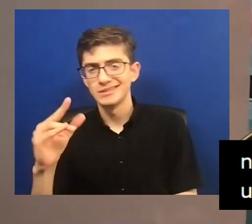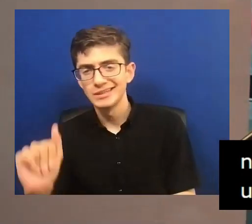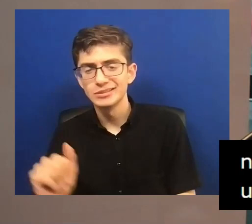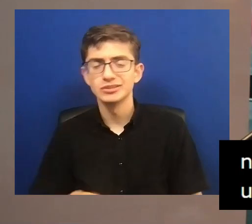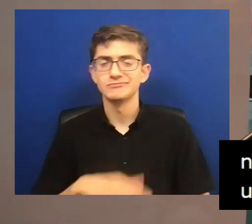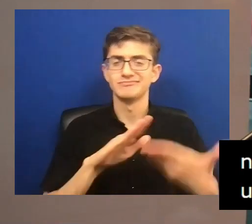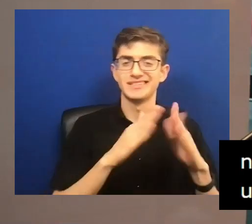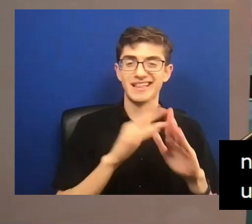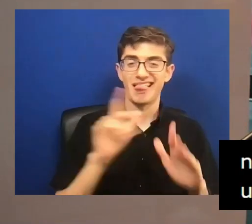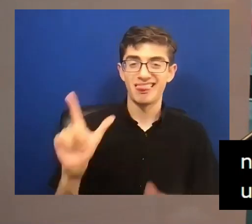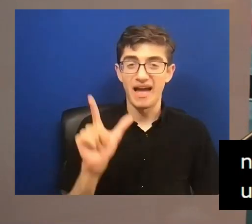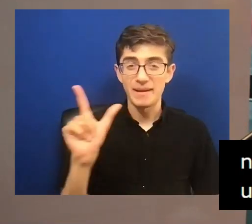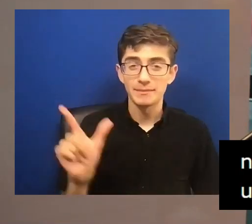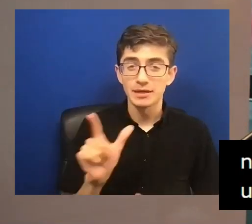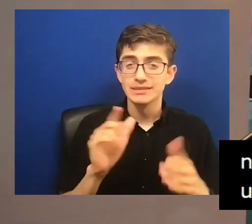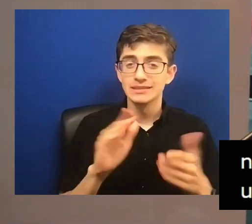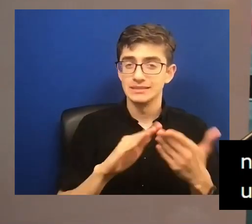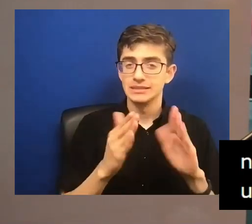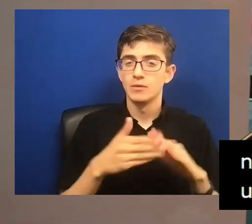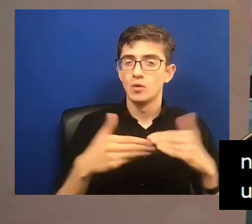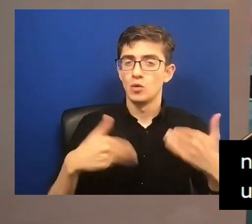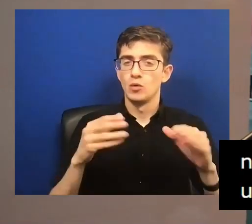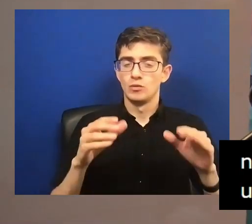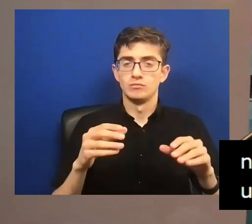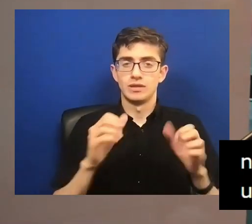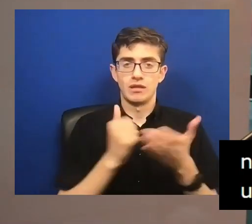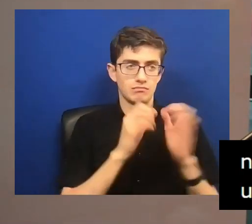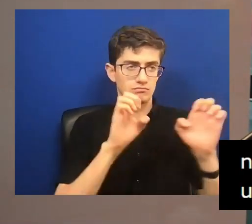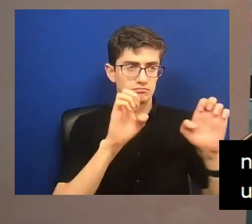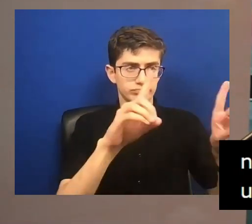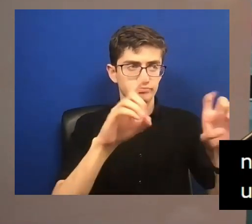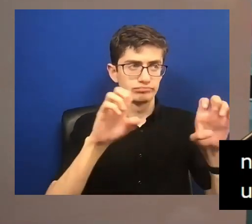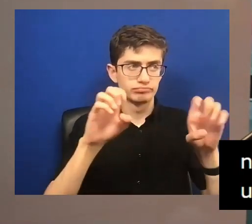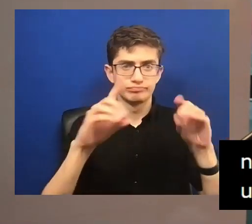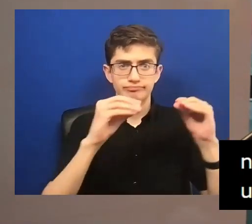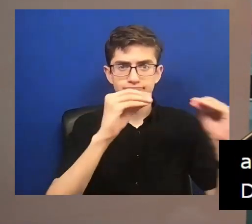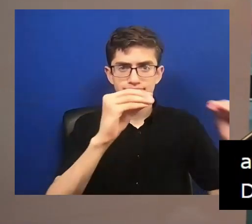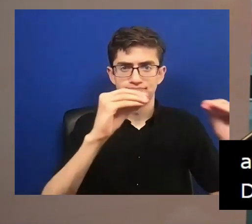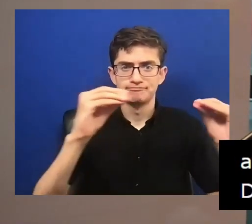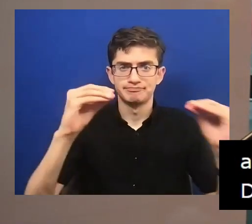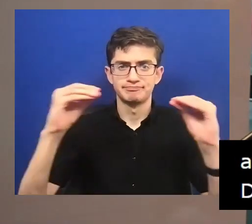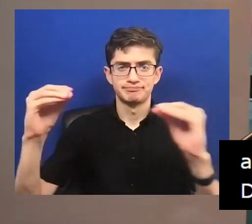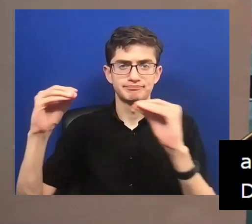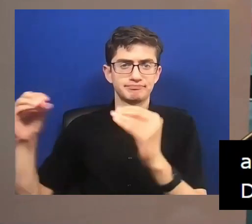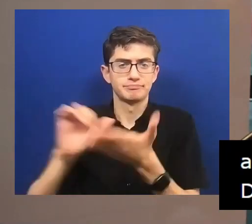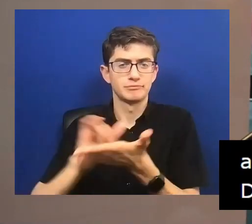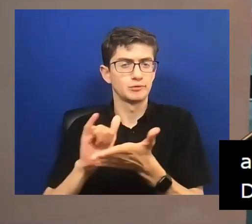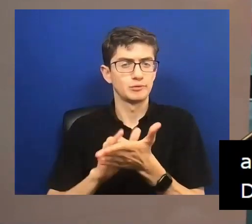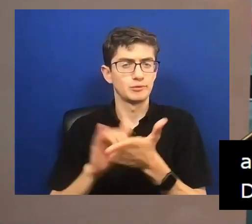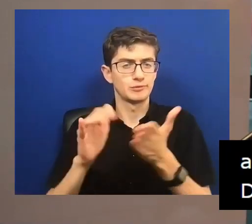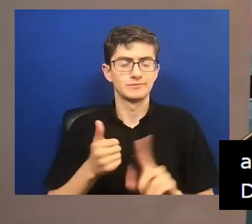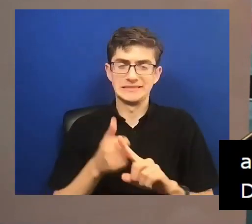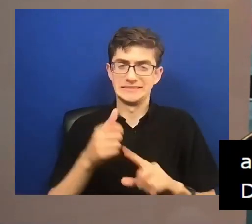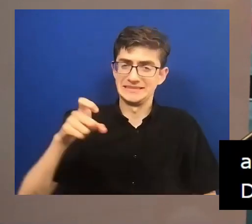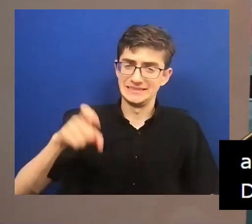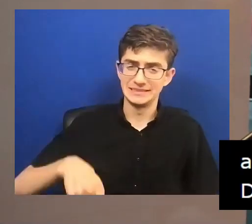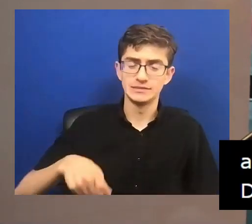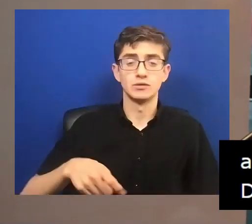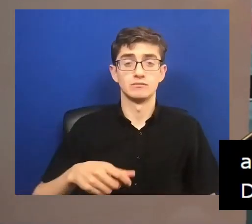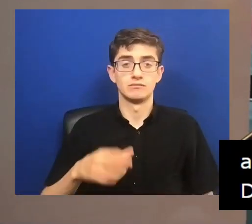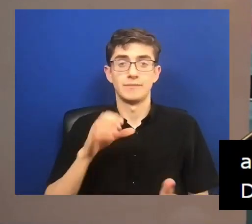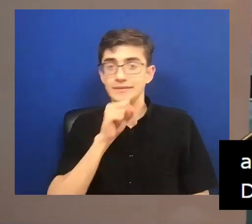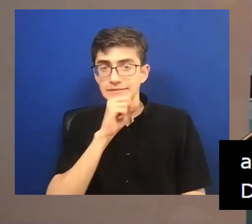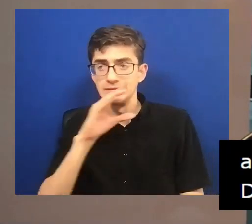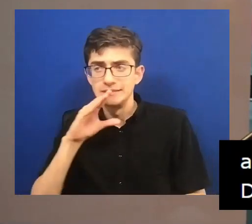delivers high-quality digital education for New Yorkers most in need. From helping older adults acquire new computer skills to supporting